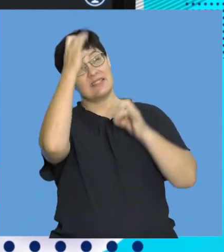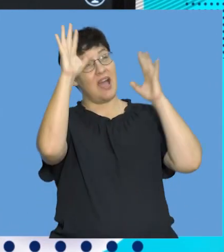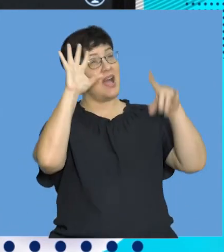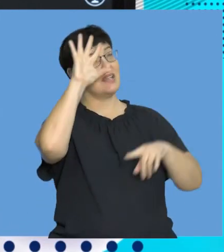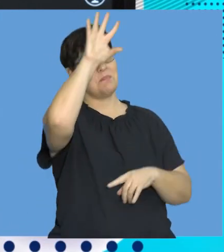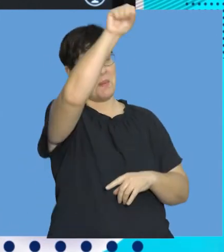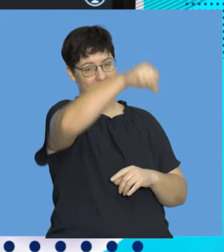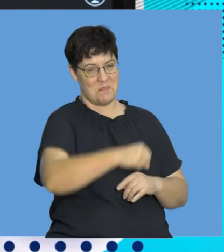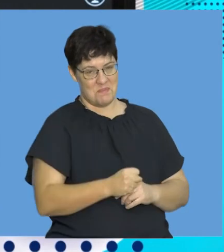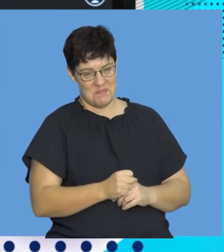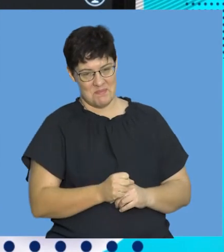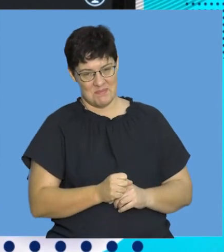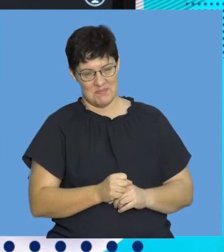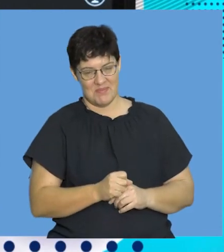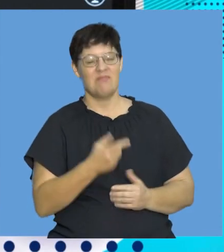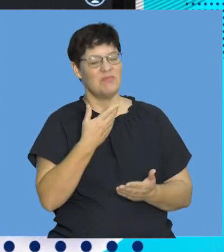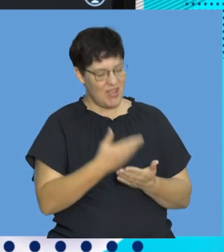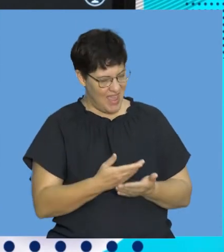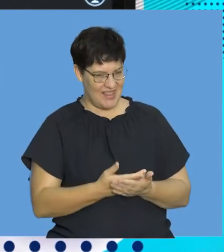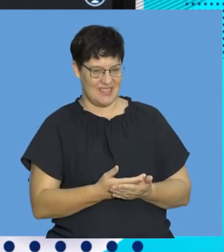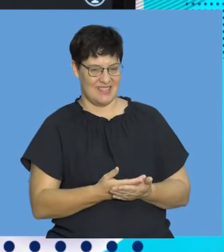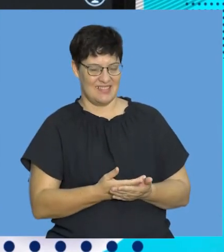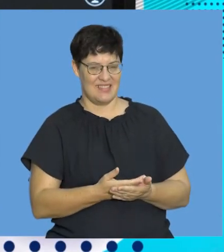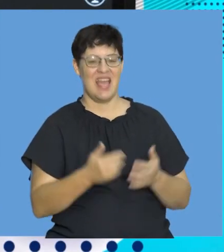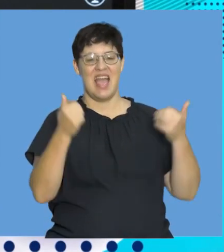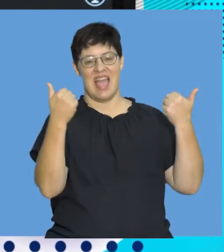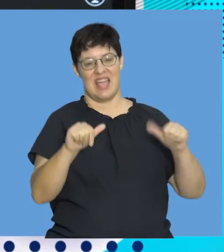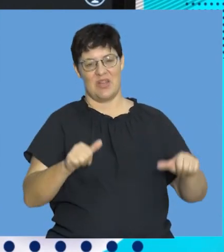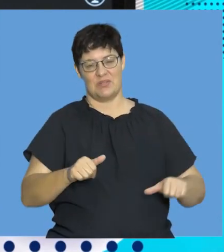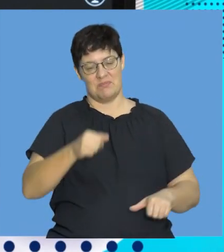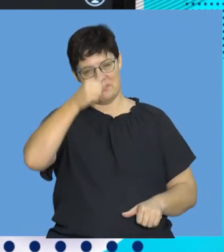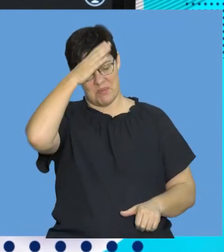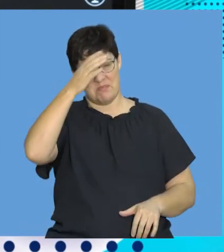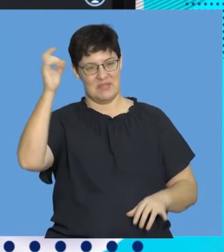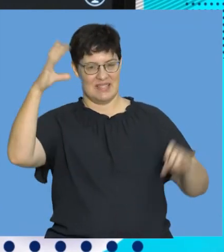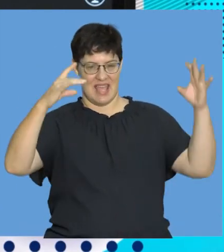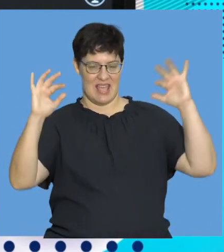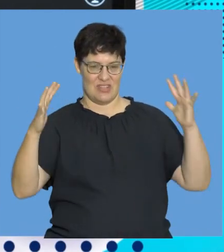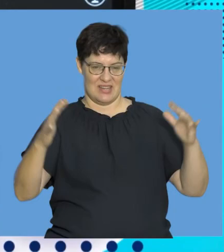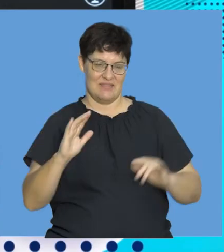definitely you will be an accounting shining star. Goodbye.